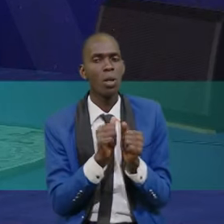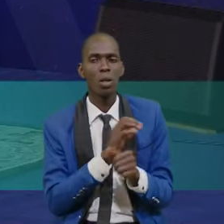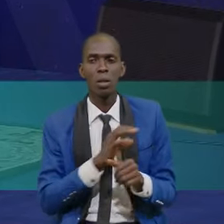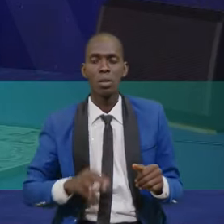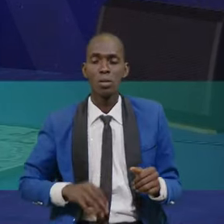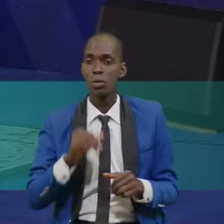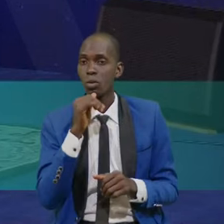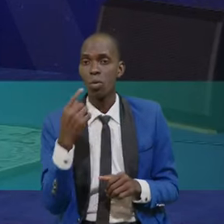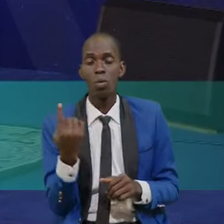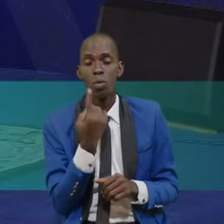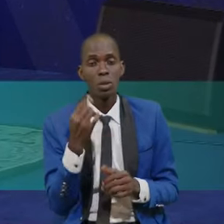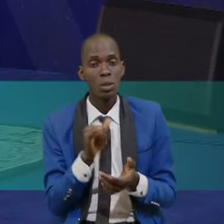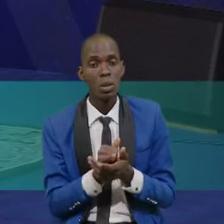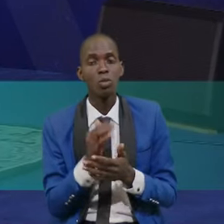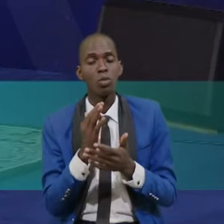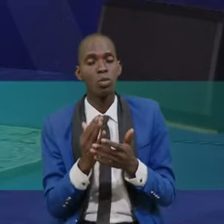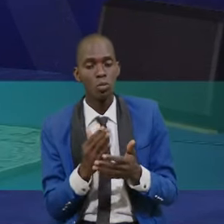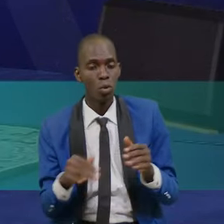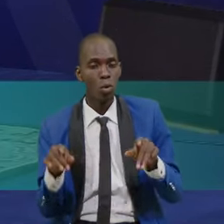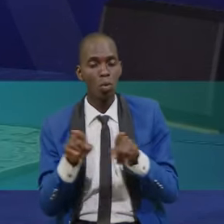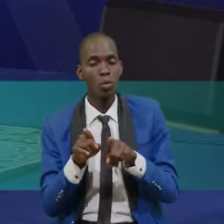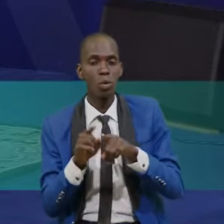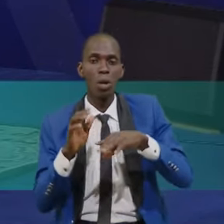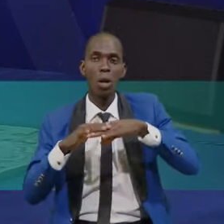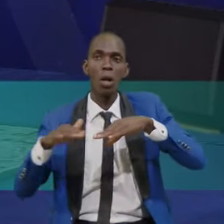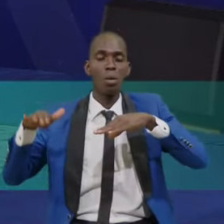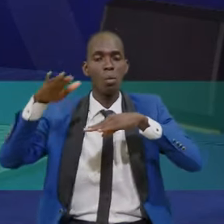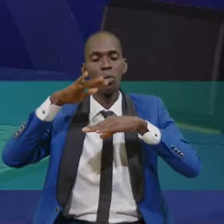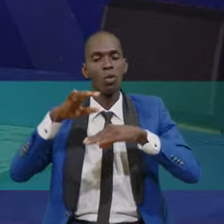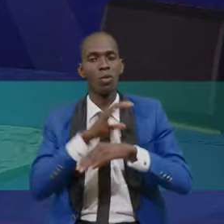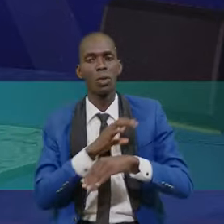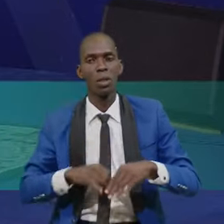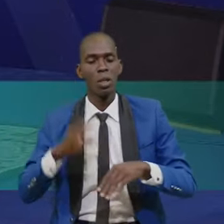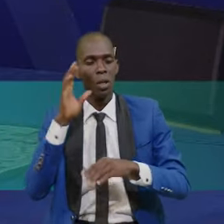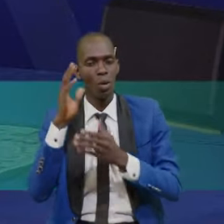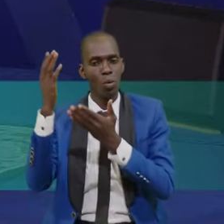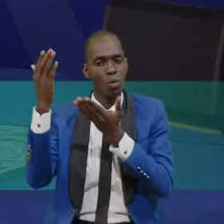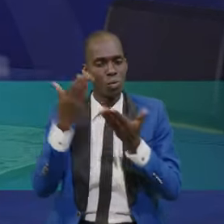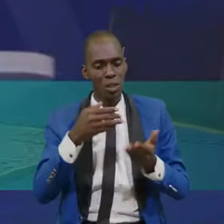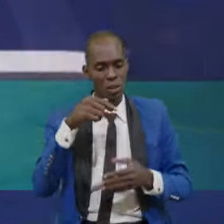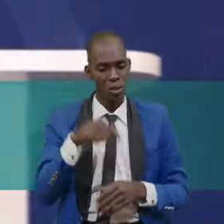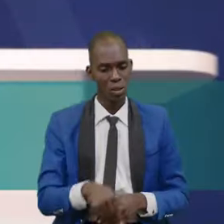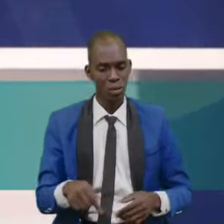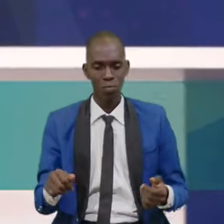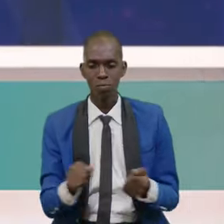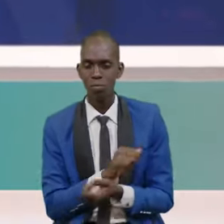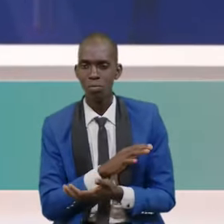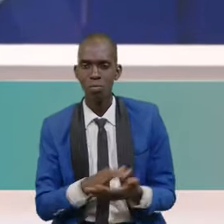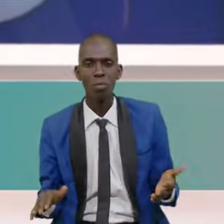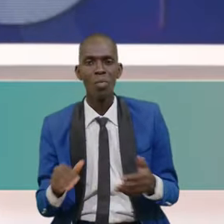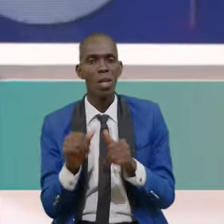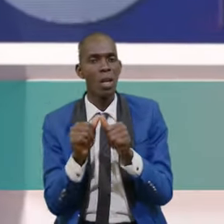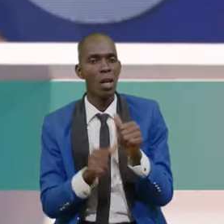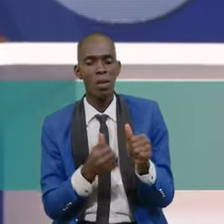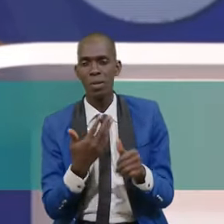that, above Christ. And they put down, and they demolish, and they destroy, and they scatter everything